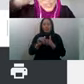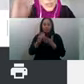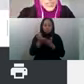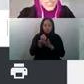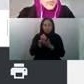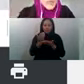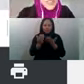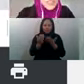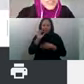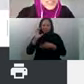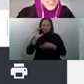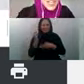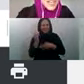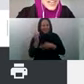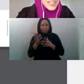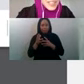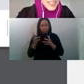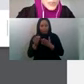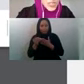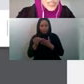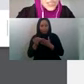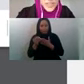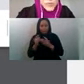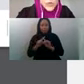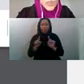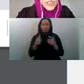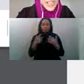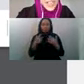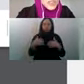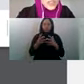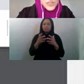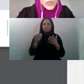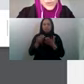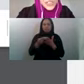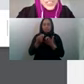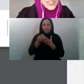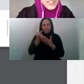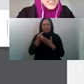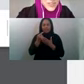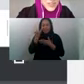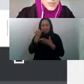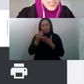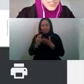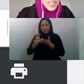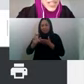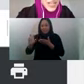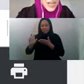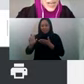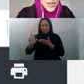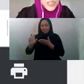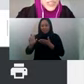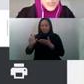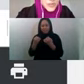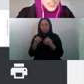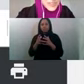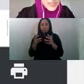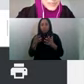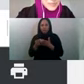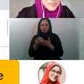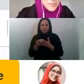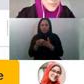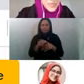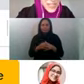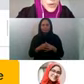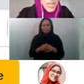a lot, but in the grand scheme of things, it really means a lot for the average individual organization that is receiving a piece of those funds.